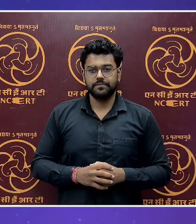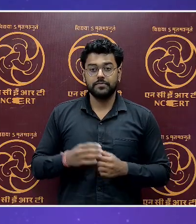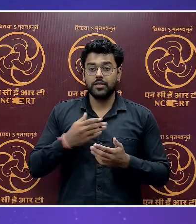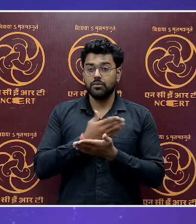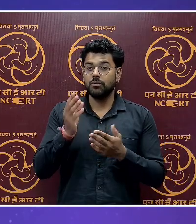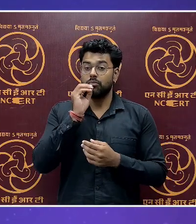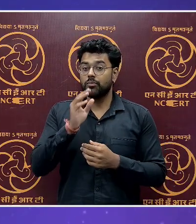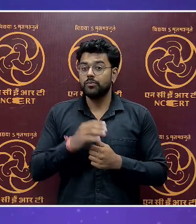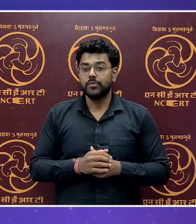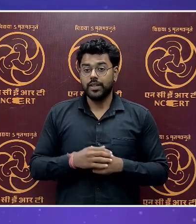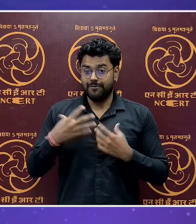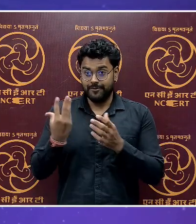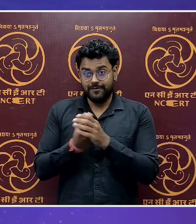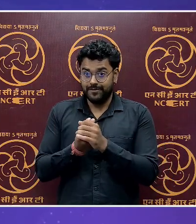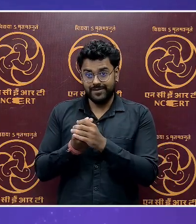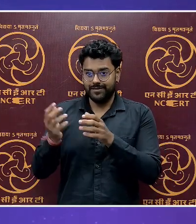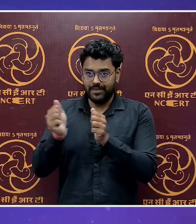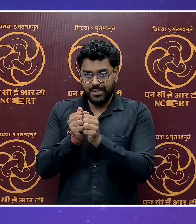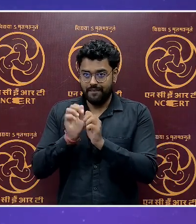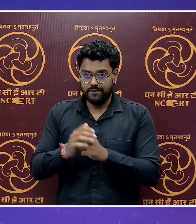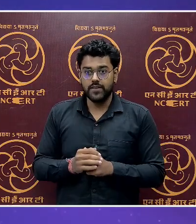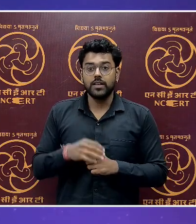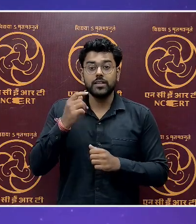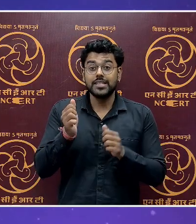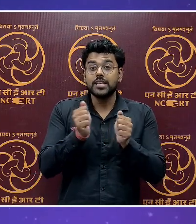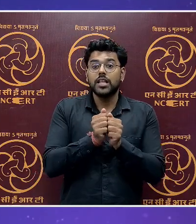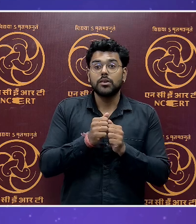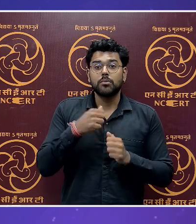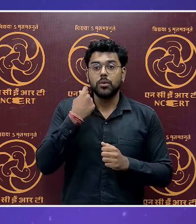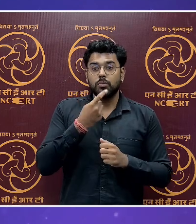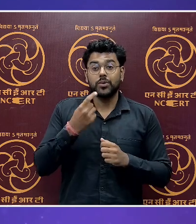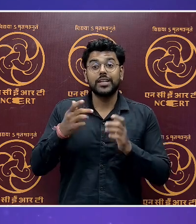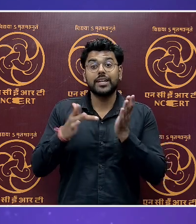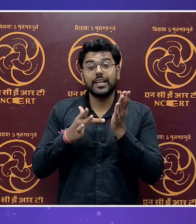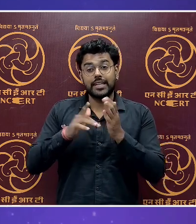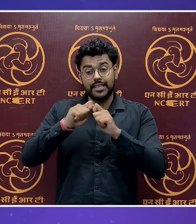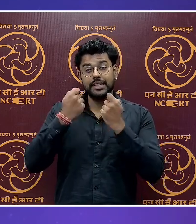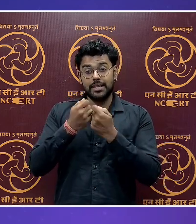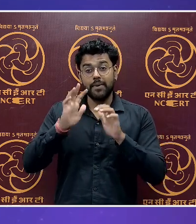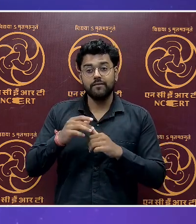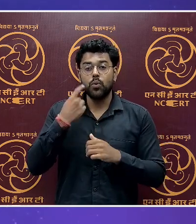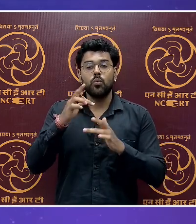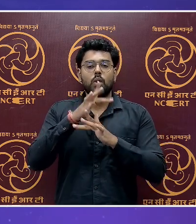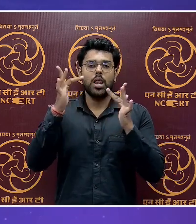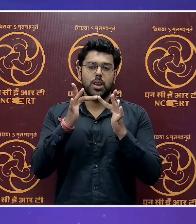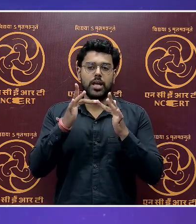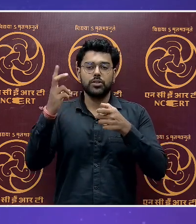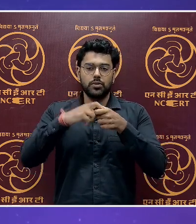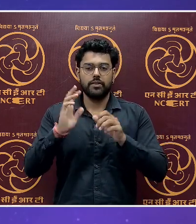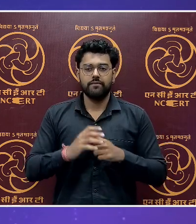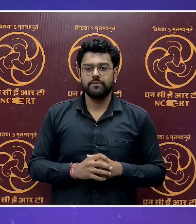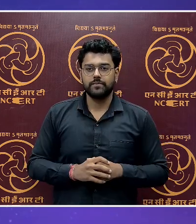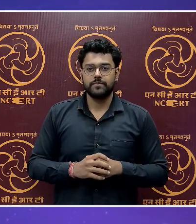you that we all are accompanied by our team from the technical side who has joined us online.